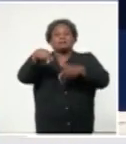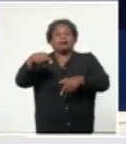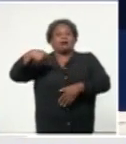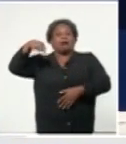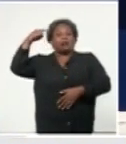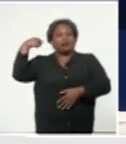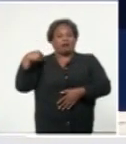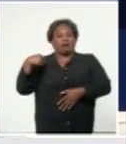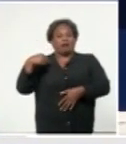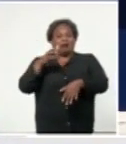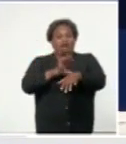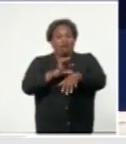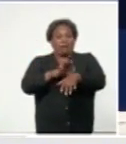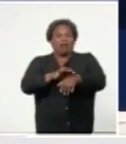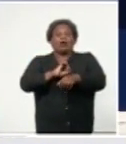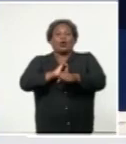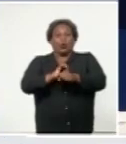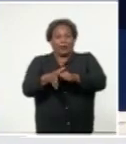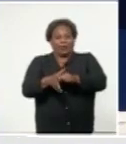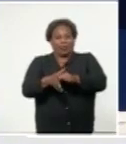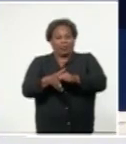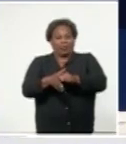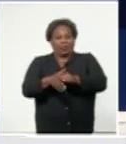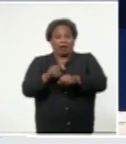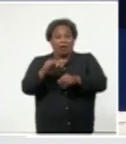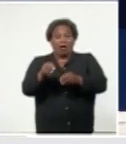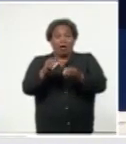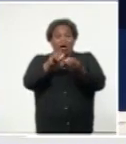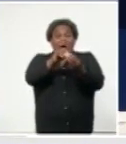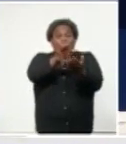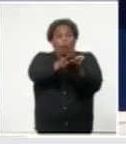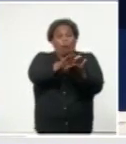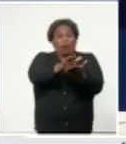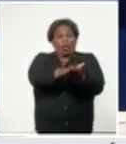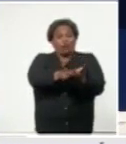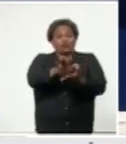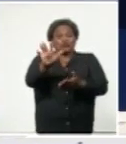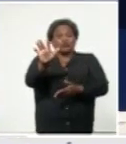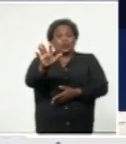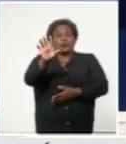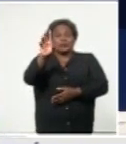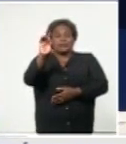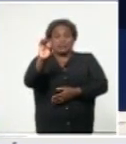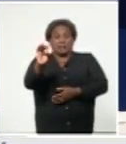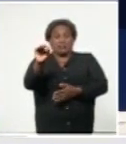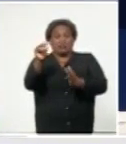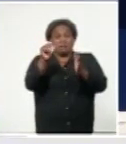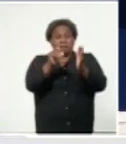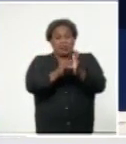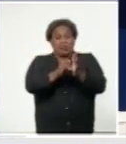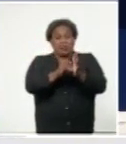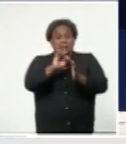and the region remains as the epicenter of this pandemic, leading the world in the number